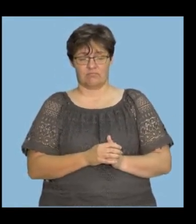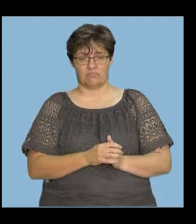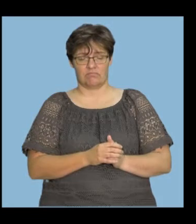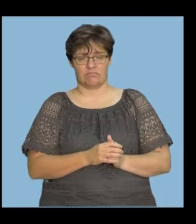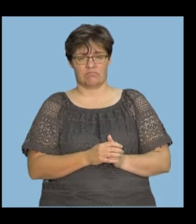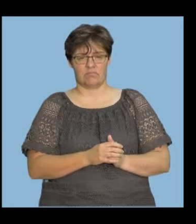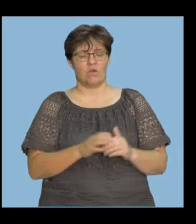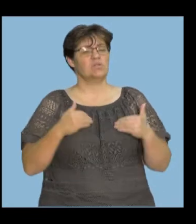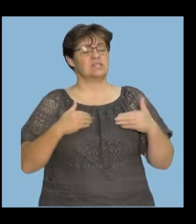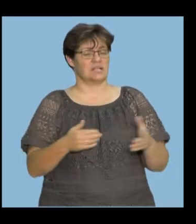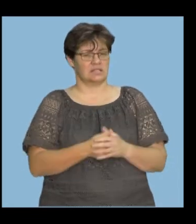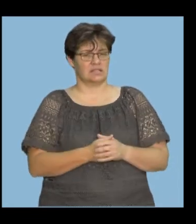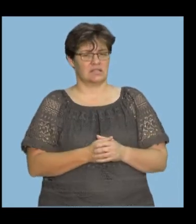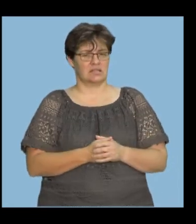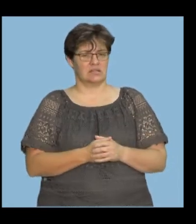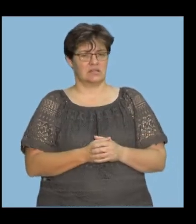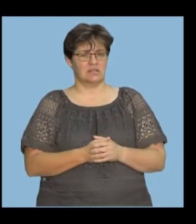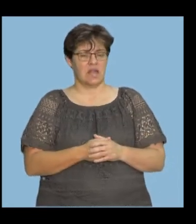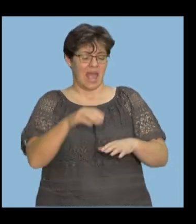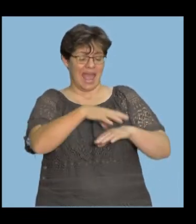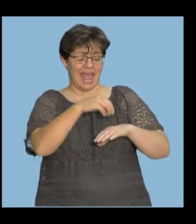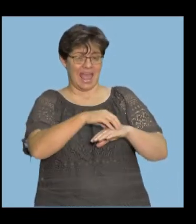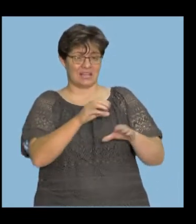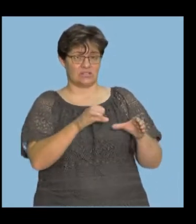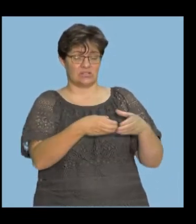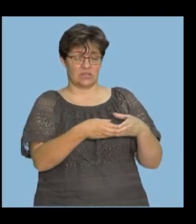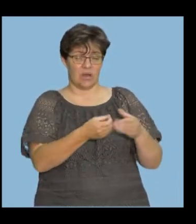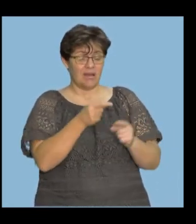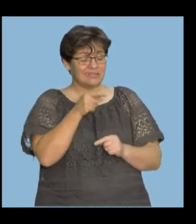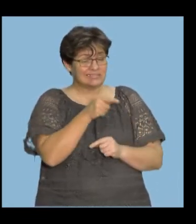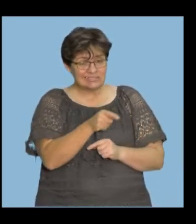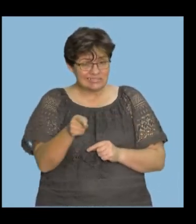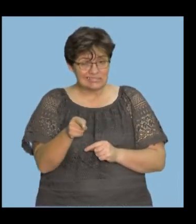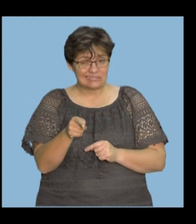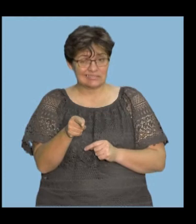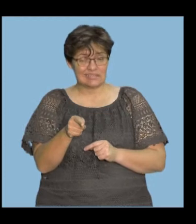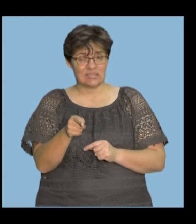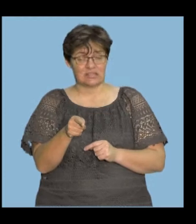Now let's start. Which age group are at greater risk of